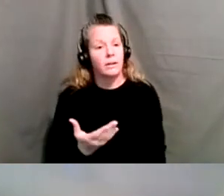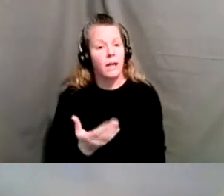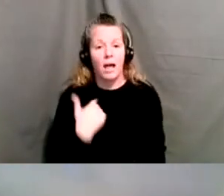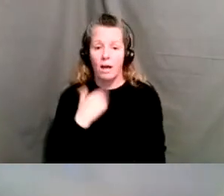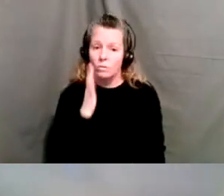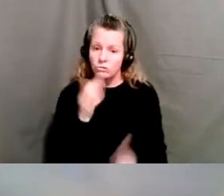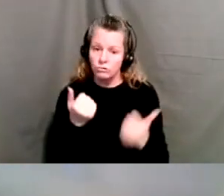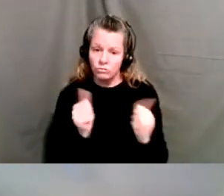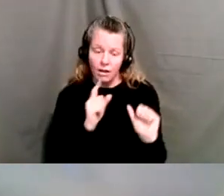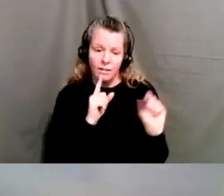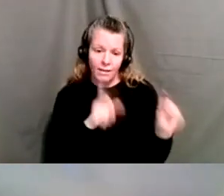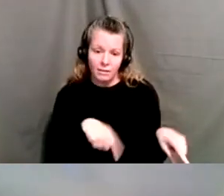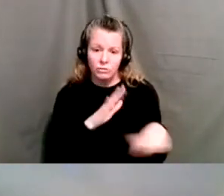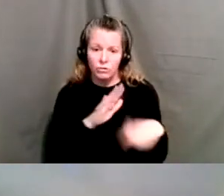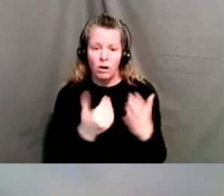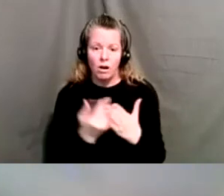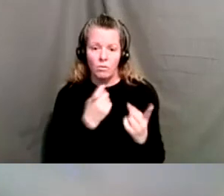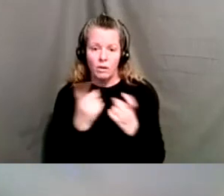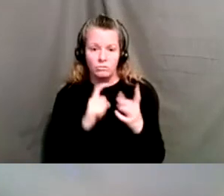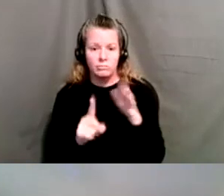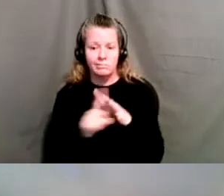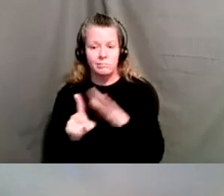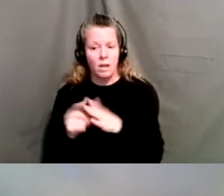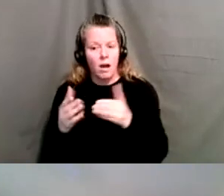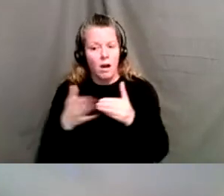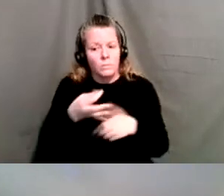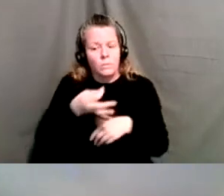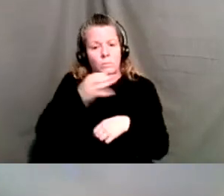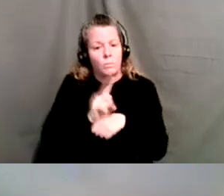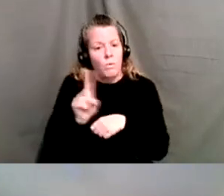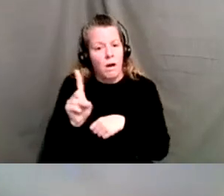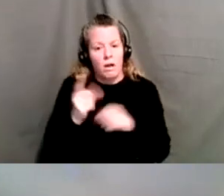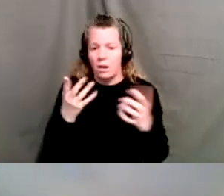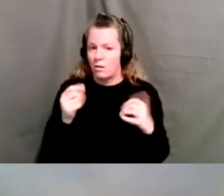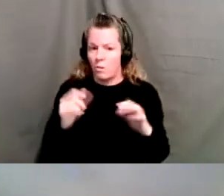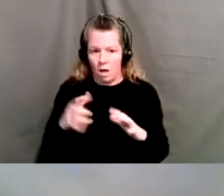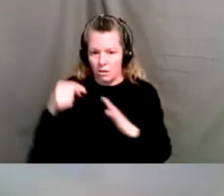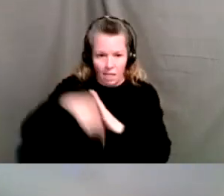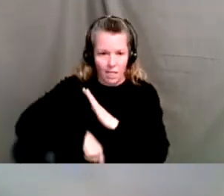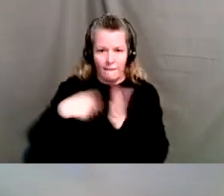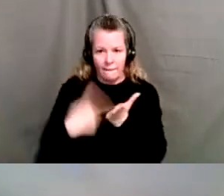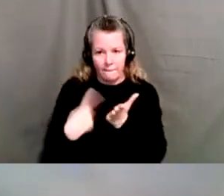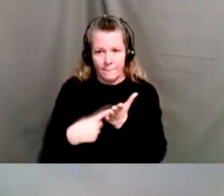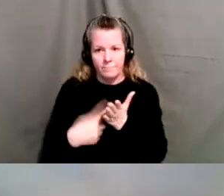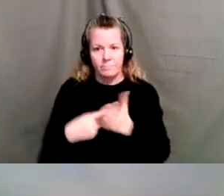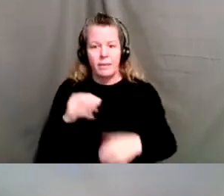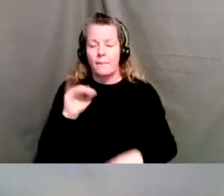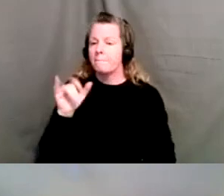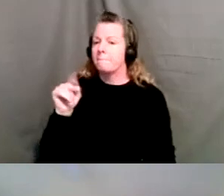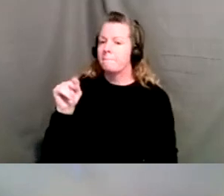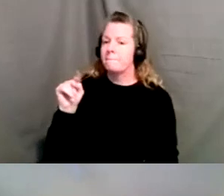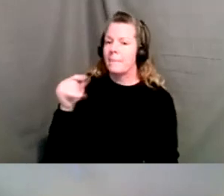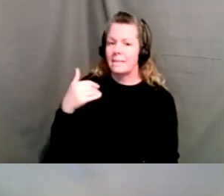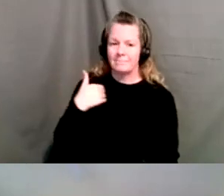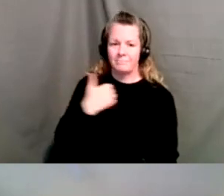the ones that come up. We're just about at 1 o'clock now, so I don't want to get too deep, but there was an earlier space.